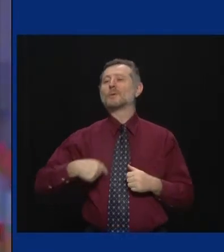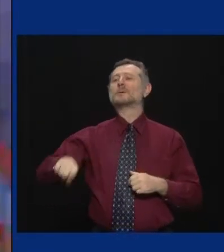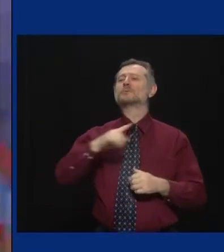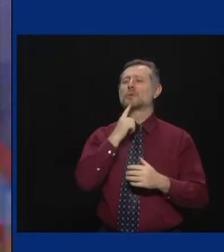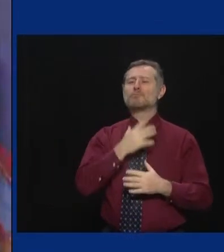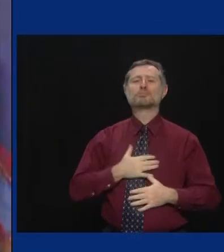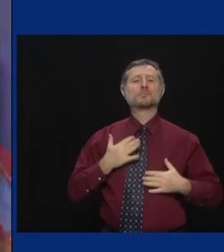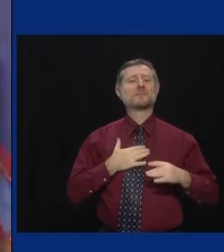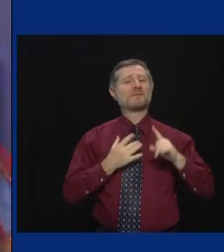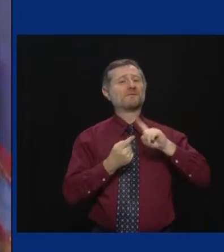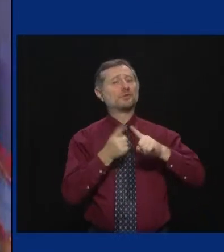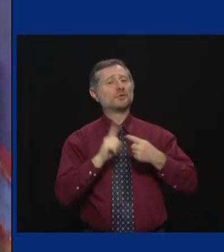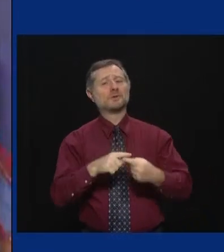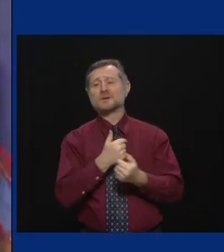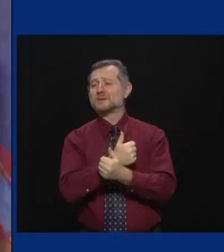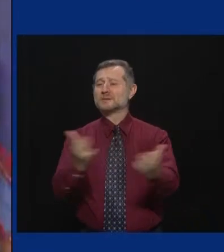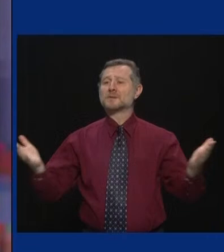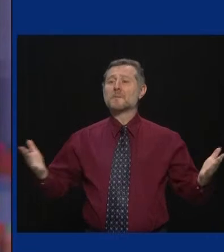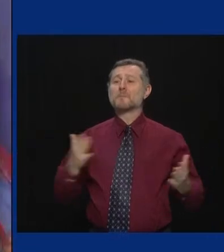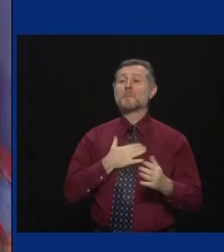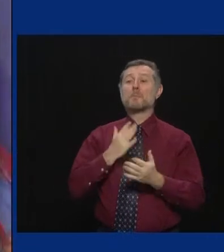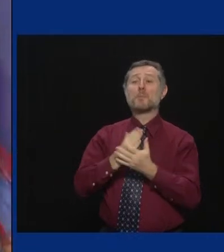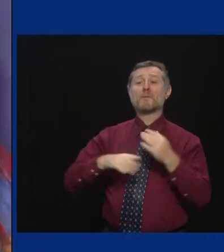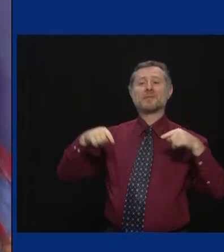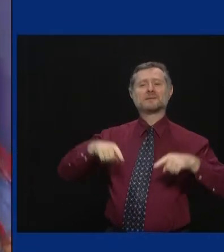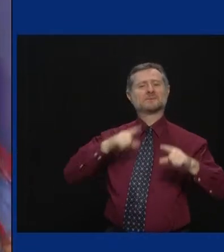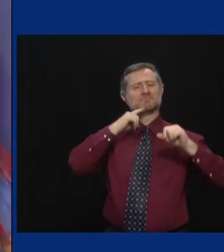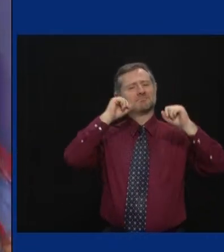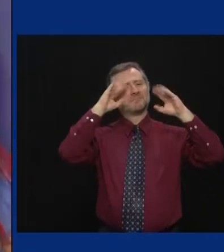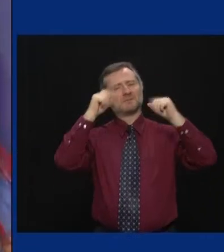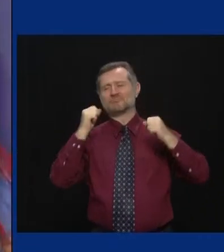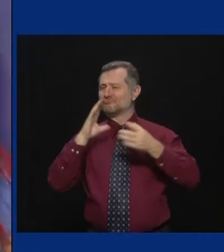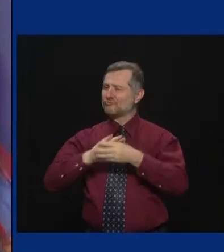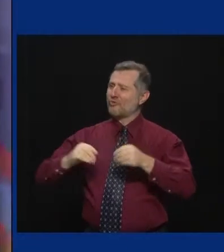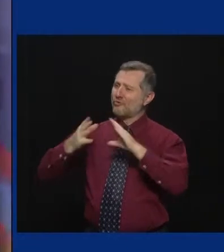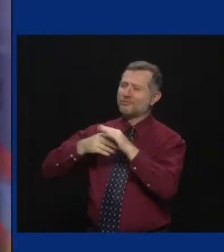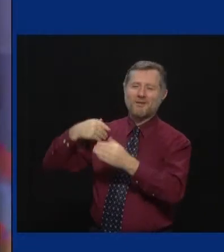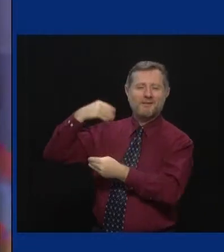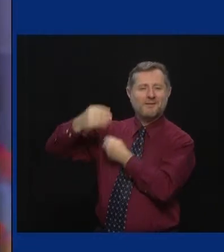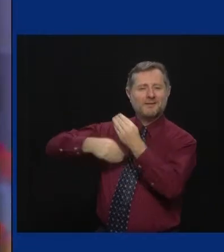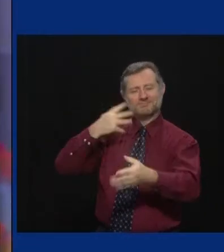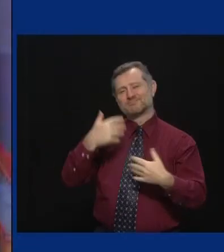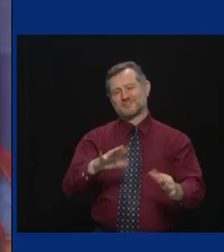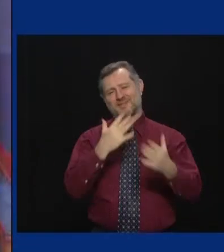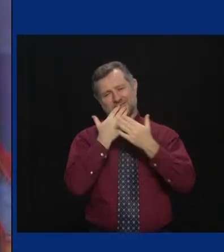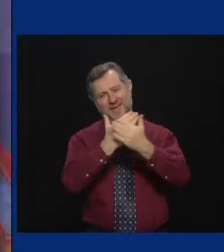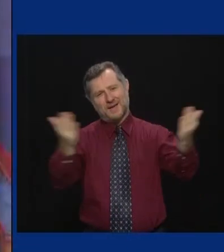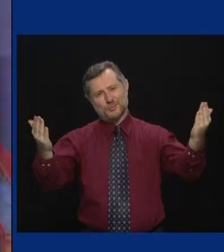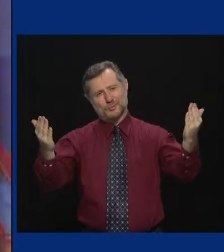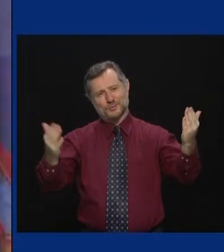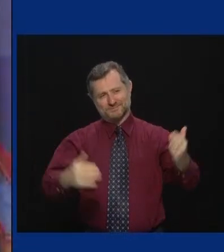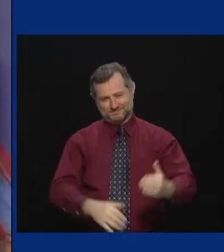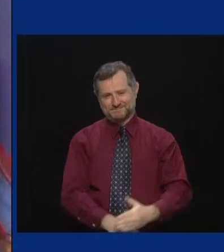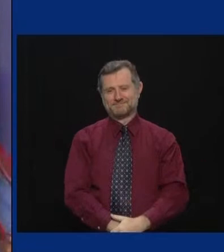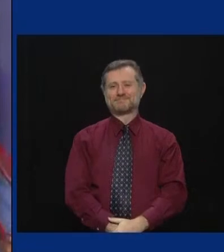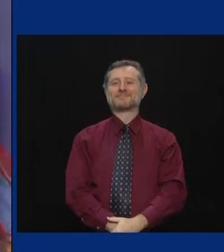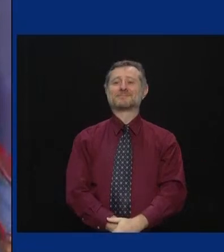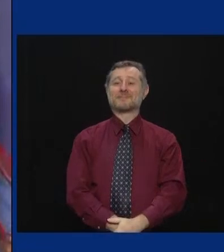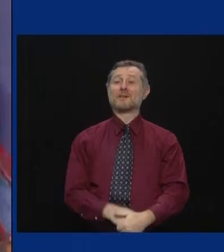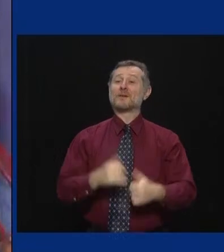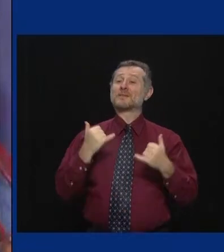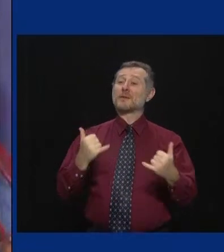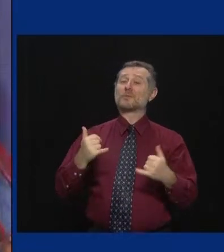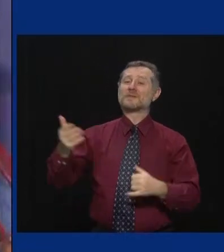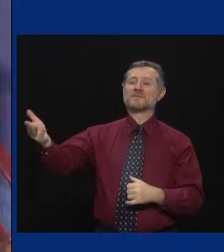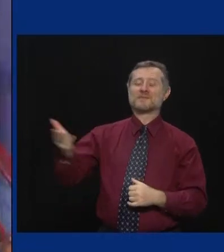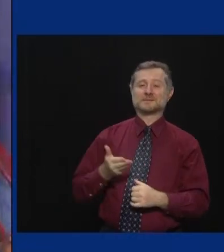all part of that incredible story, and I thank you for the role you play. Thank you very much. And with that, I'd like to invite up Gil Quinones to give and